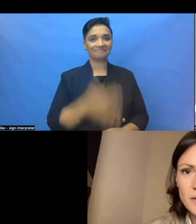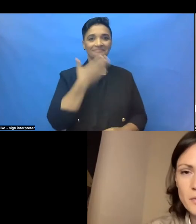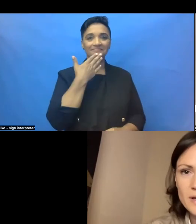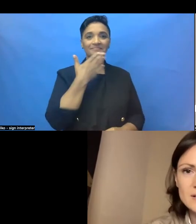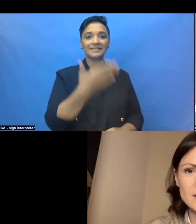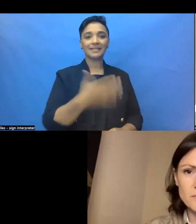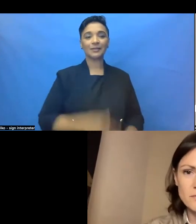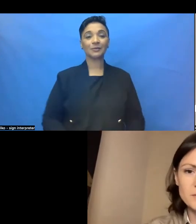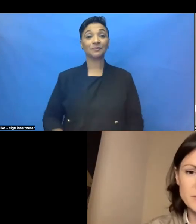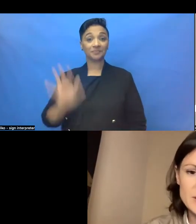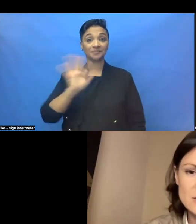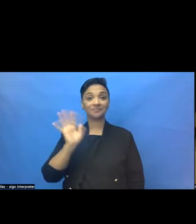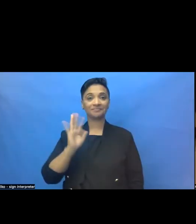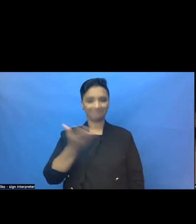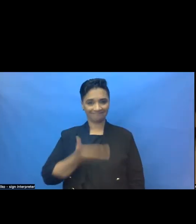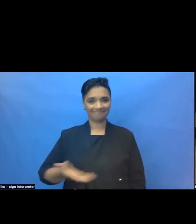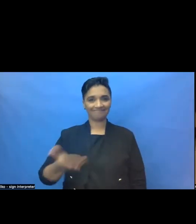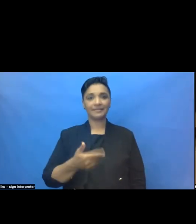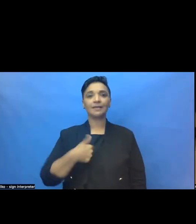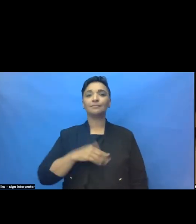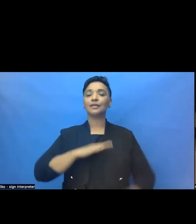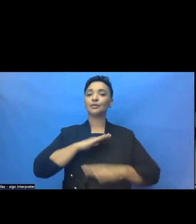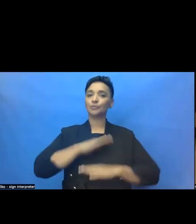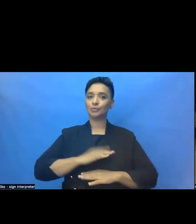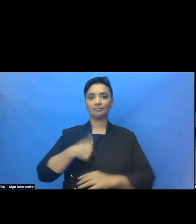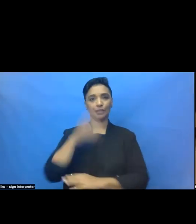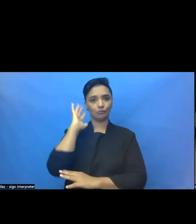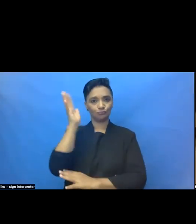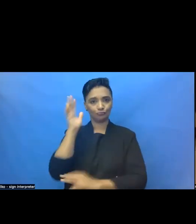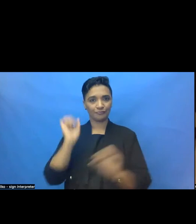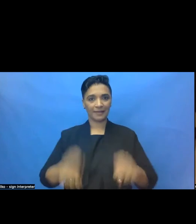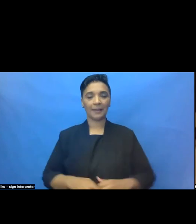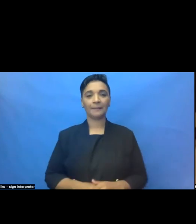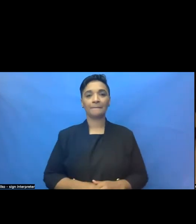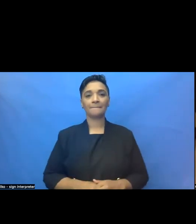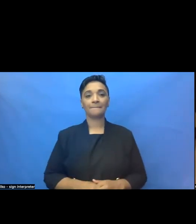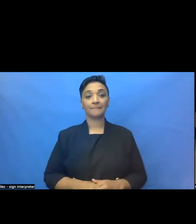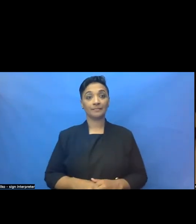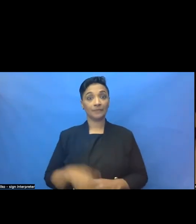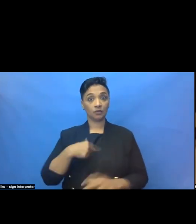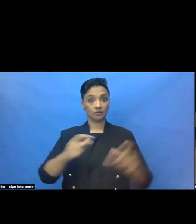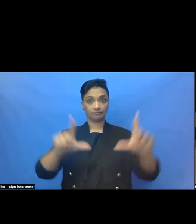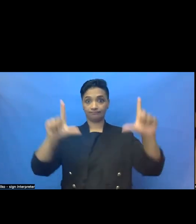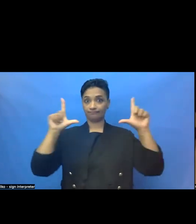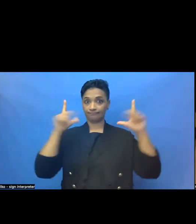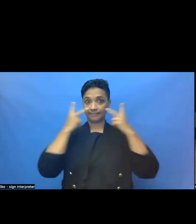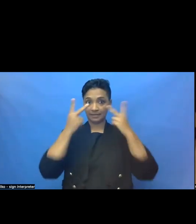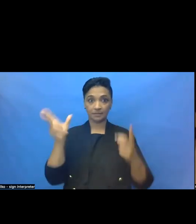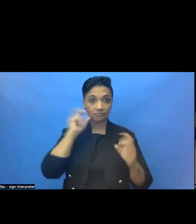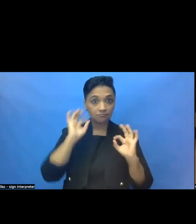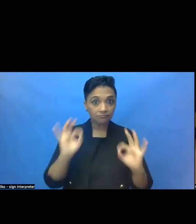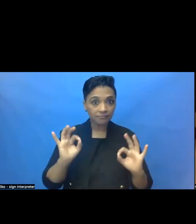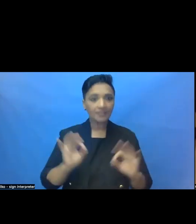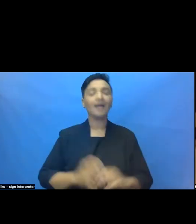hello, everyone. I'm very pleased to speak at this webinar. Could you please tell me if I'm heard all right? Yes, we can hear you. Okay,